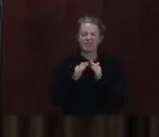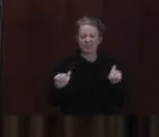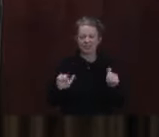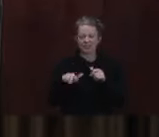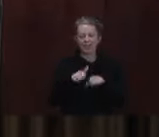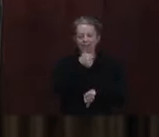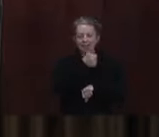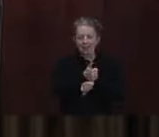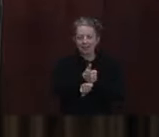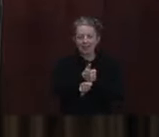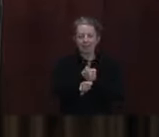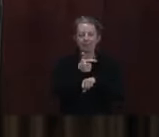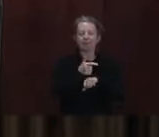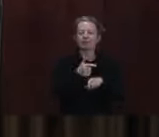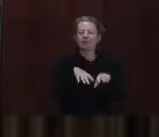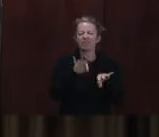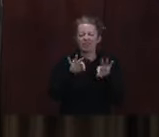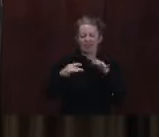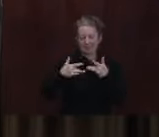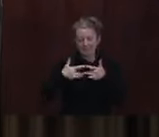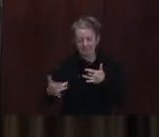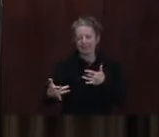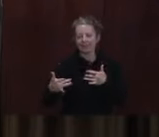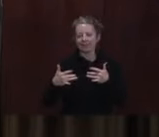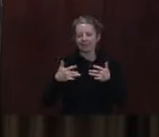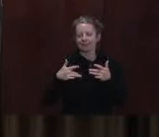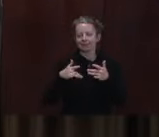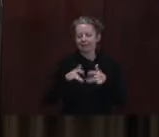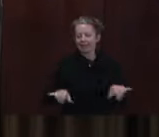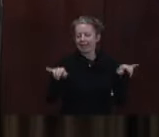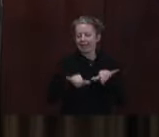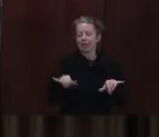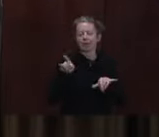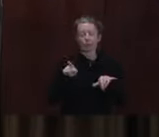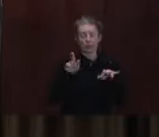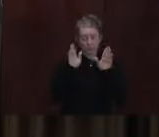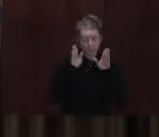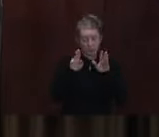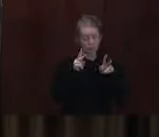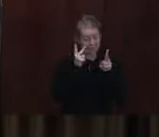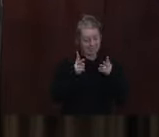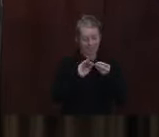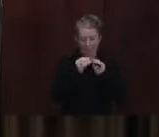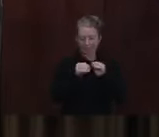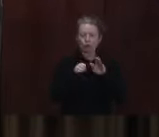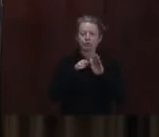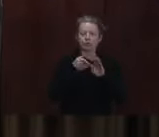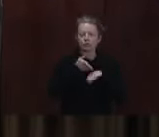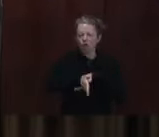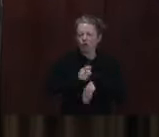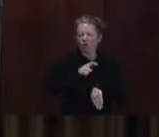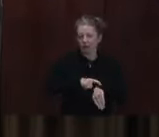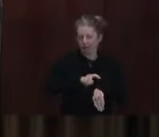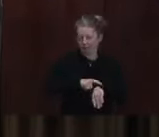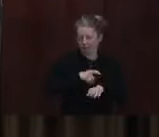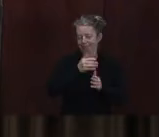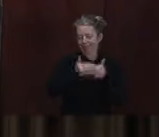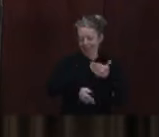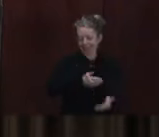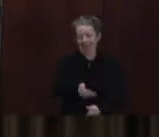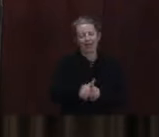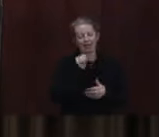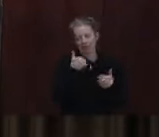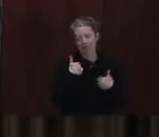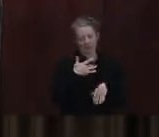exactly what you're talking about, those themes, those trends, and you can watch that over time. And so I'll be glad to share that with you. I don't have it with me right